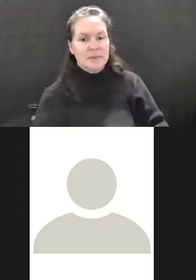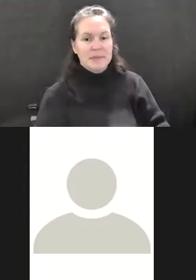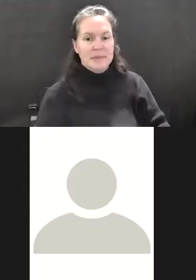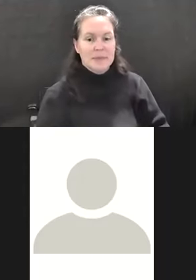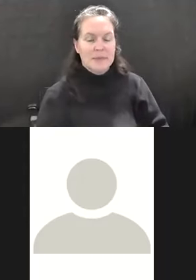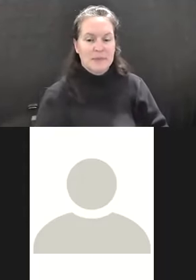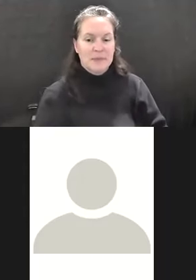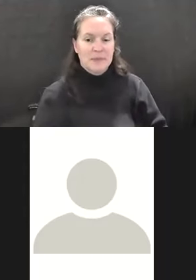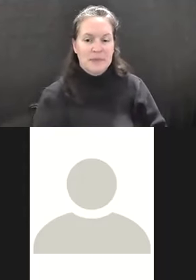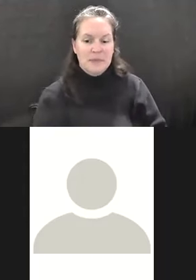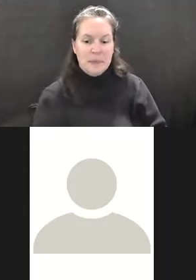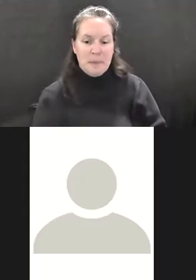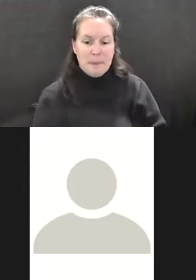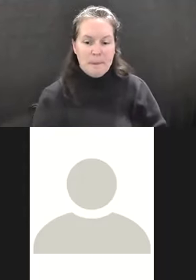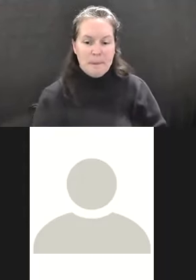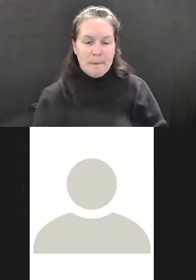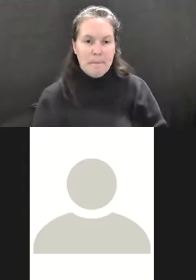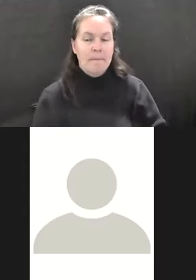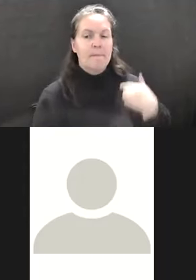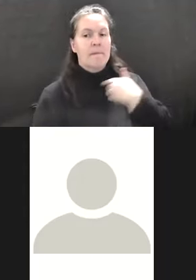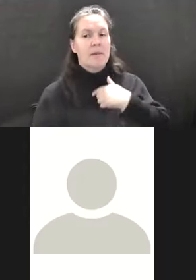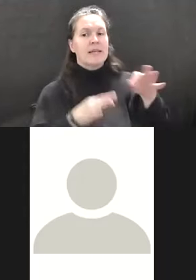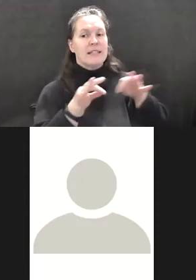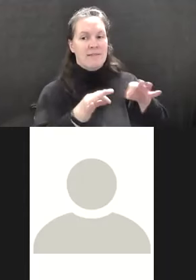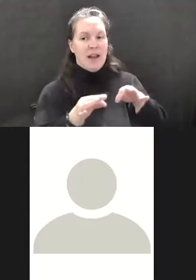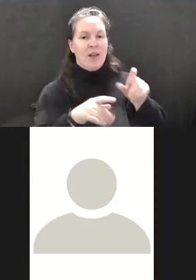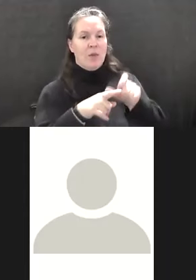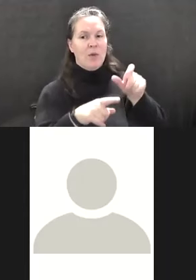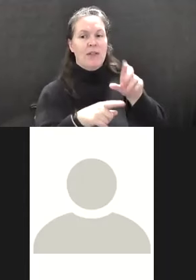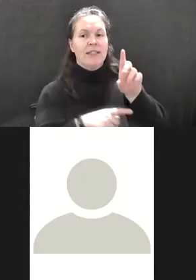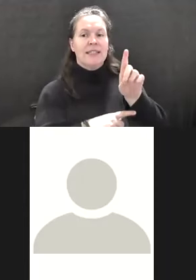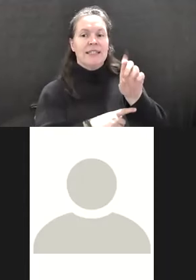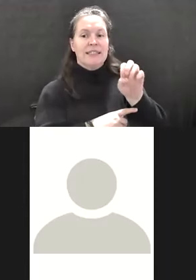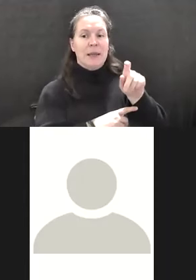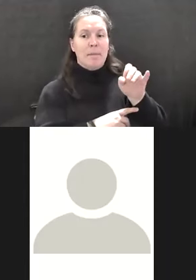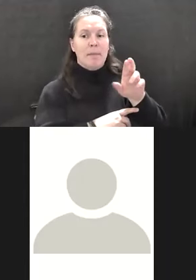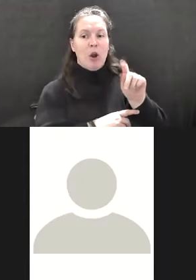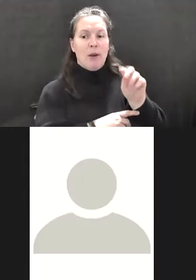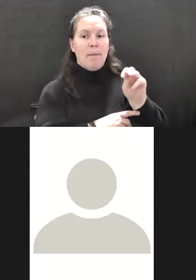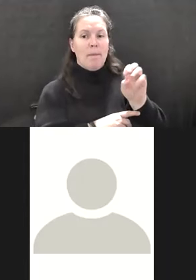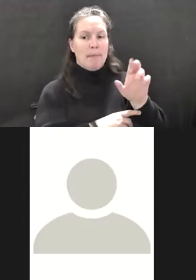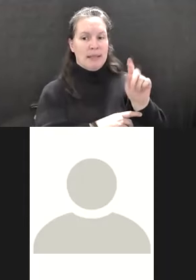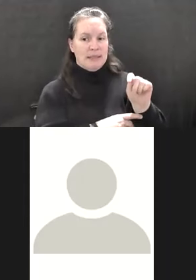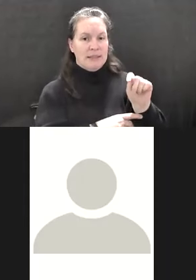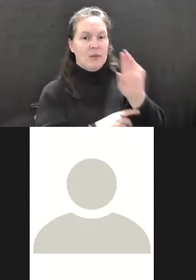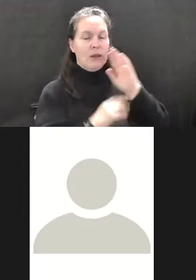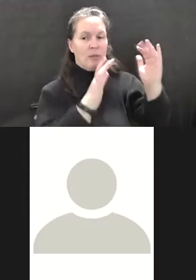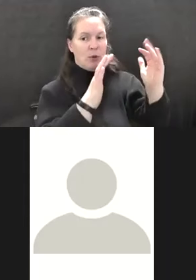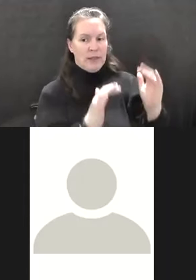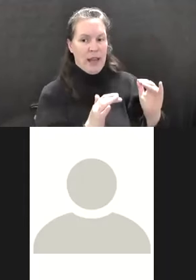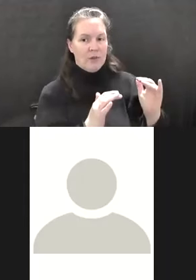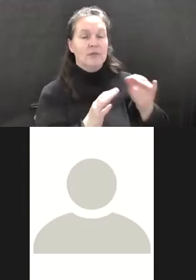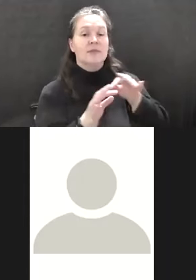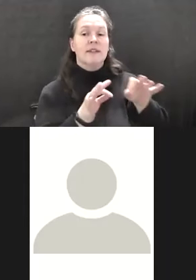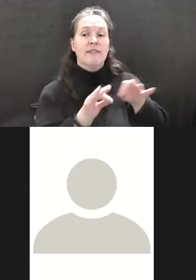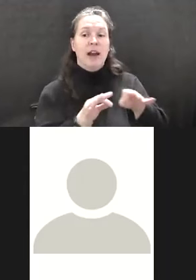Yeah. So we define department. We'll go ahead and move down. We defined